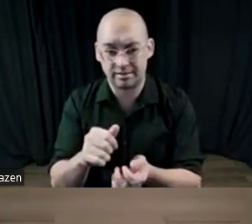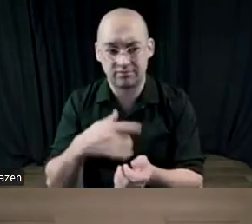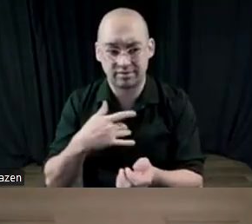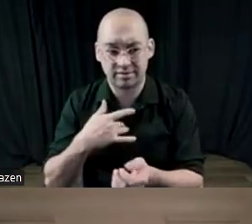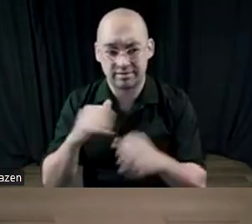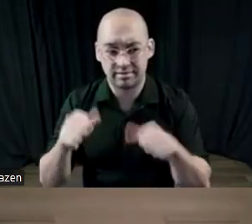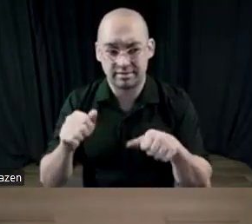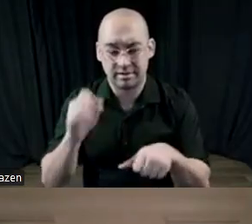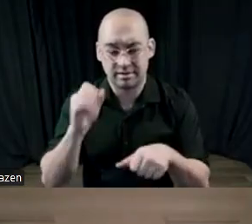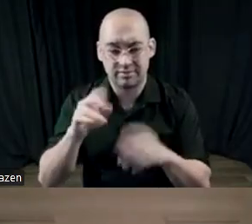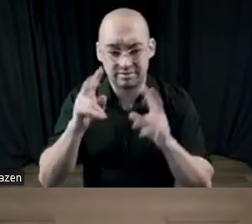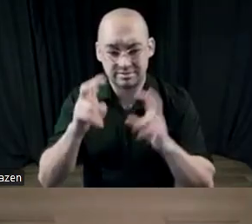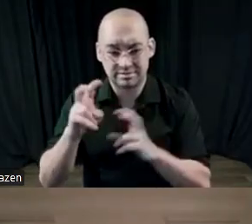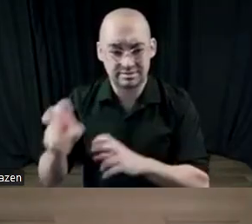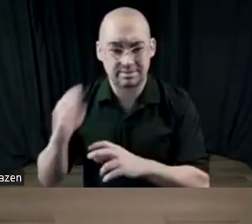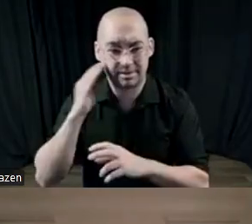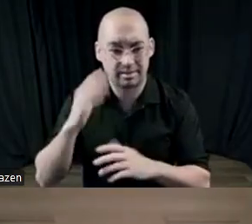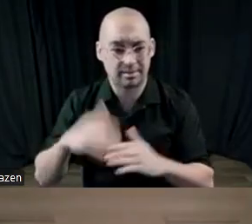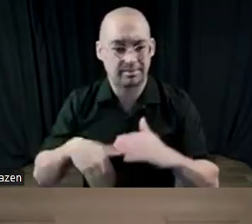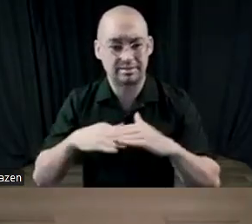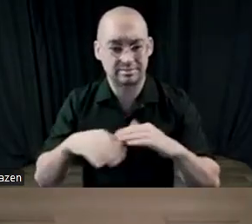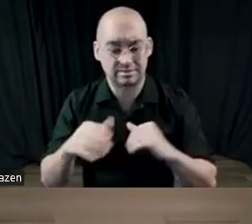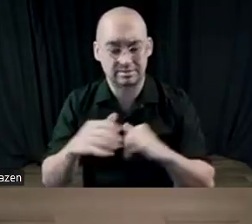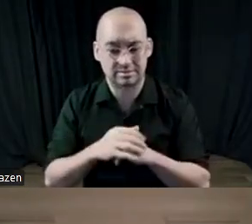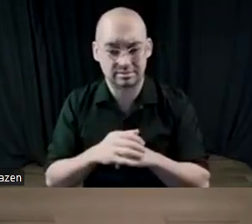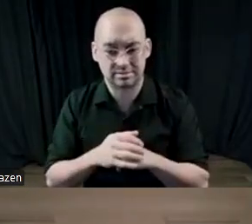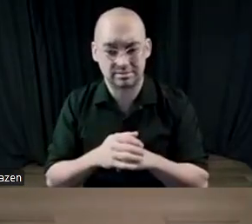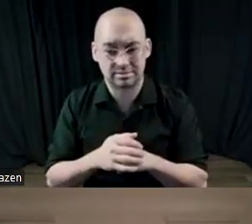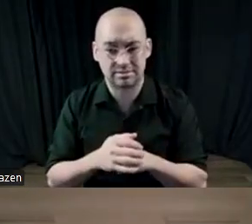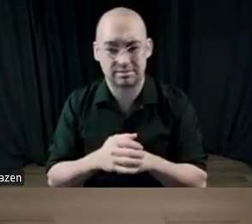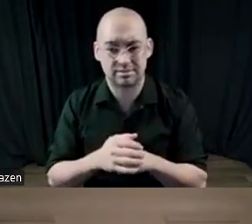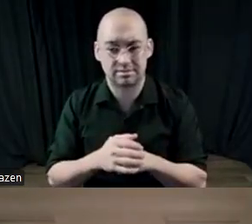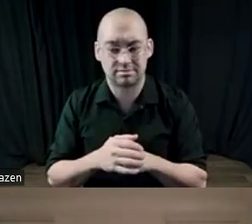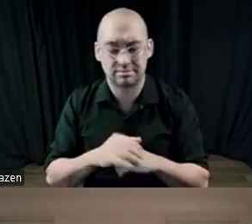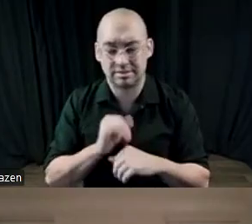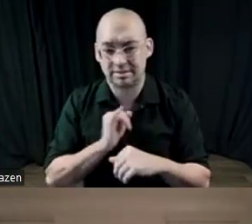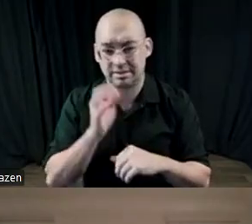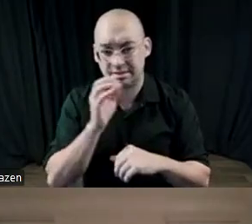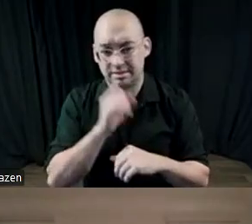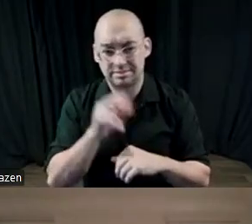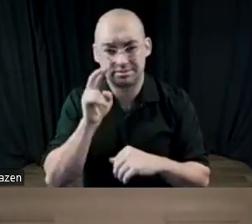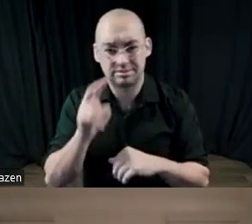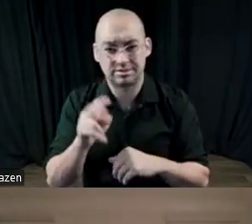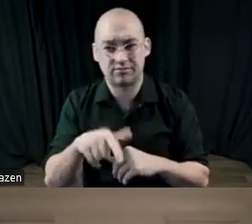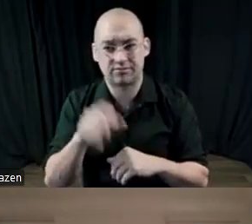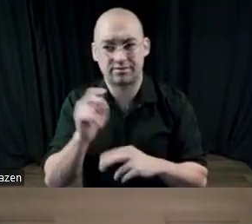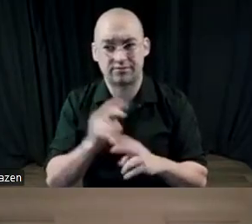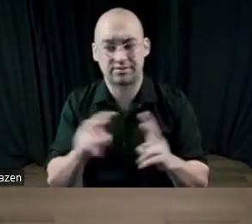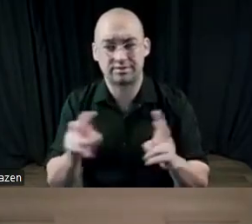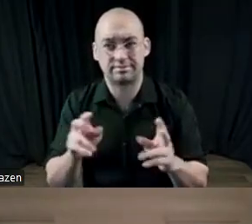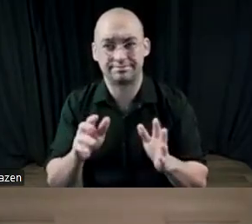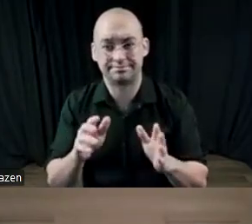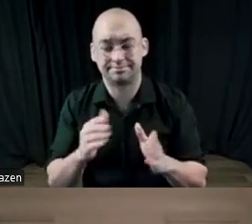capable of assessing mental capacity. And I guess what I see that I find so